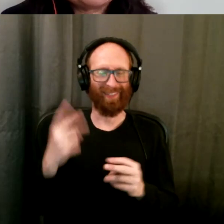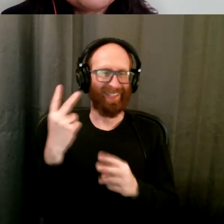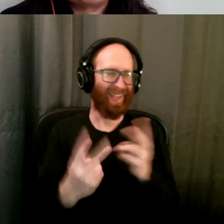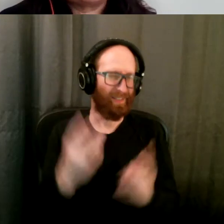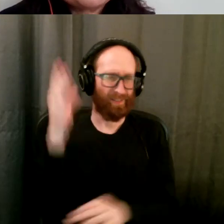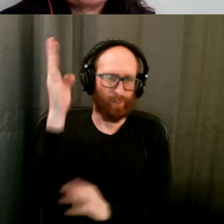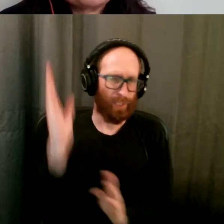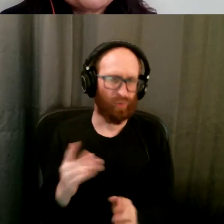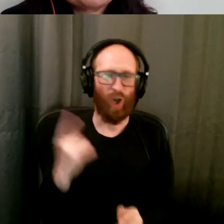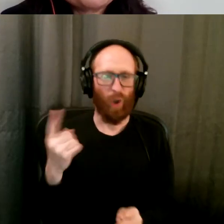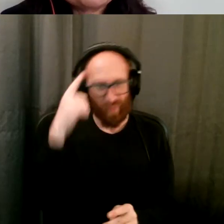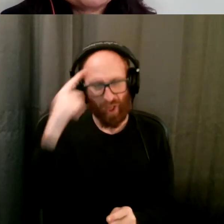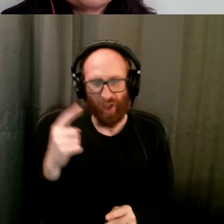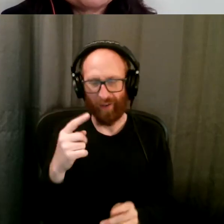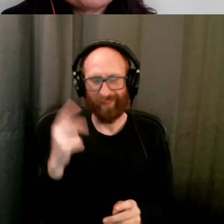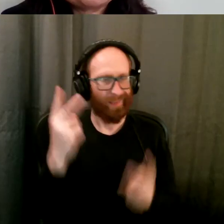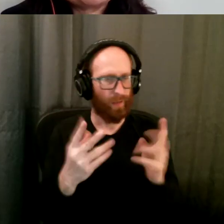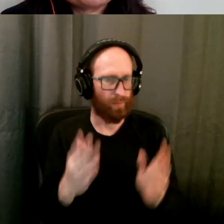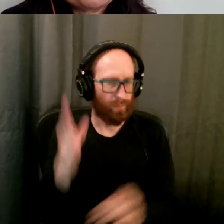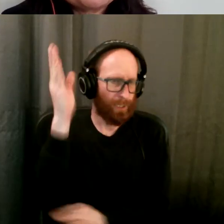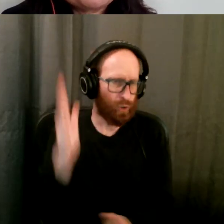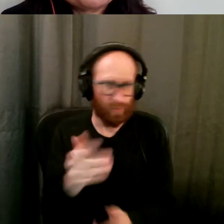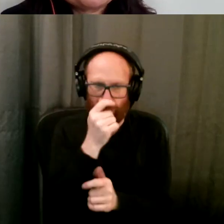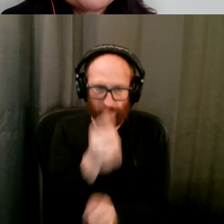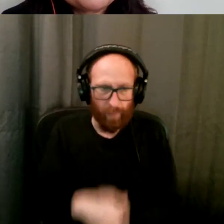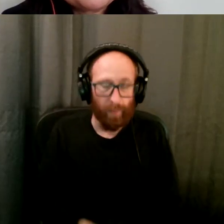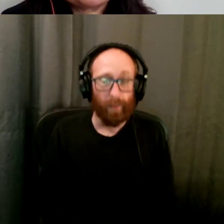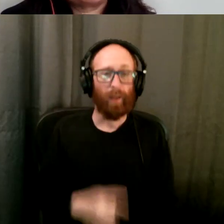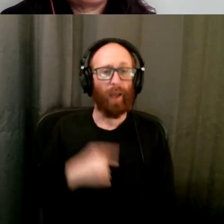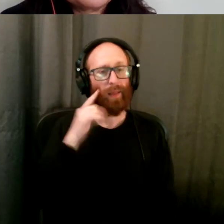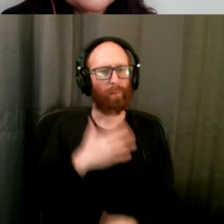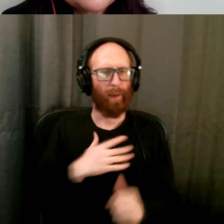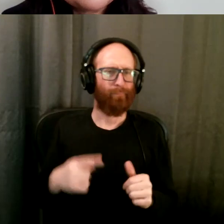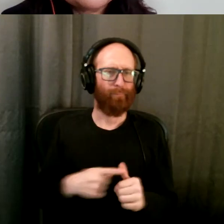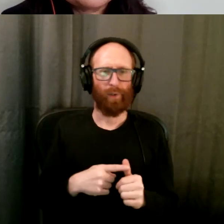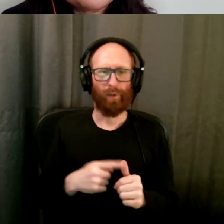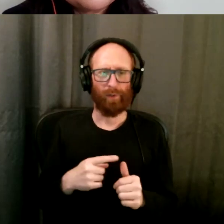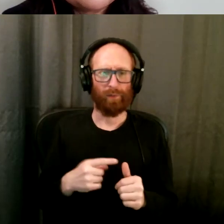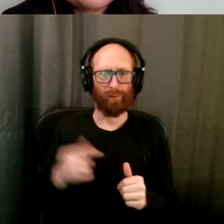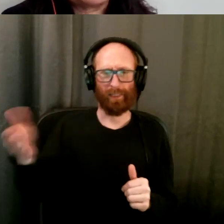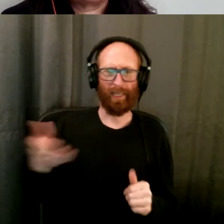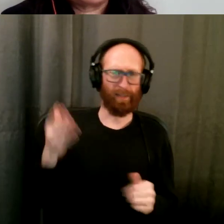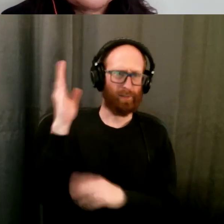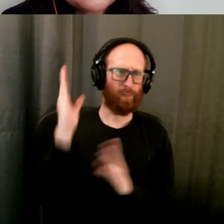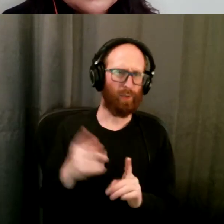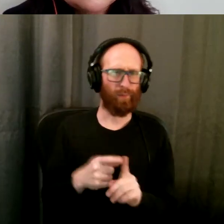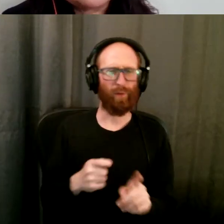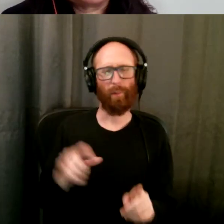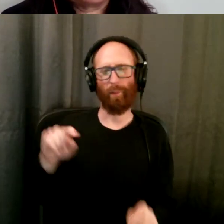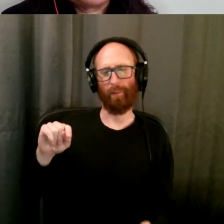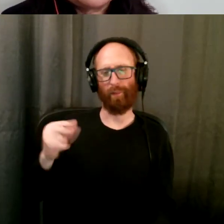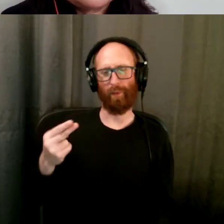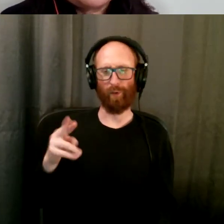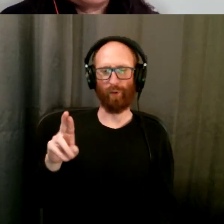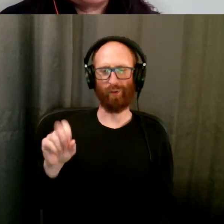were interesting. So I think my first guest speaker came from the Thurston County Dispute Resolution